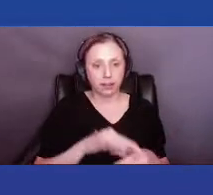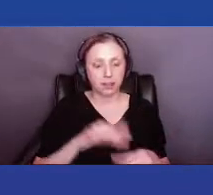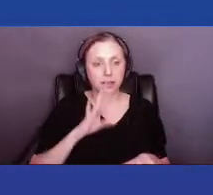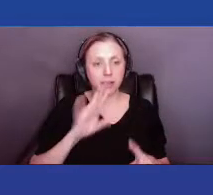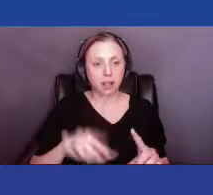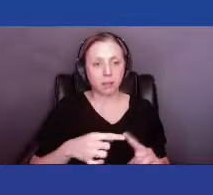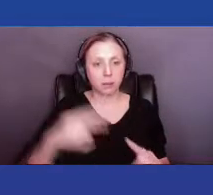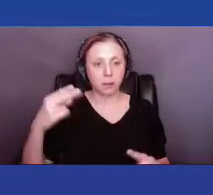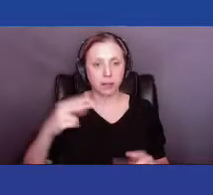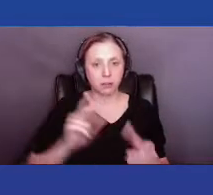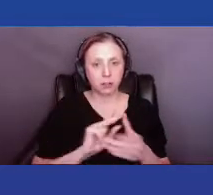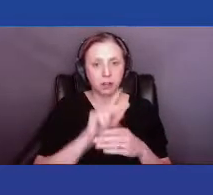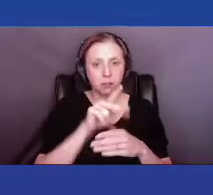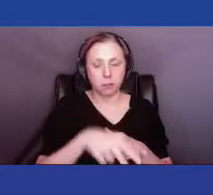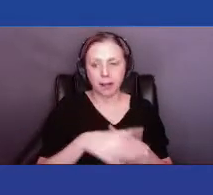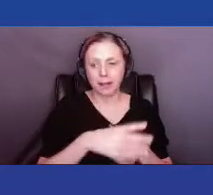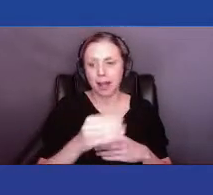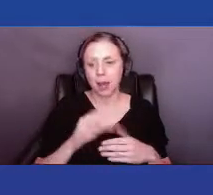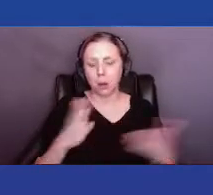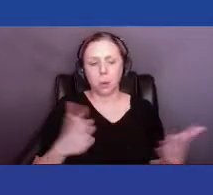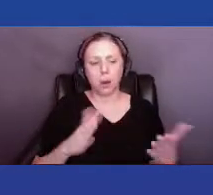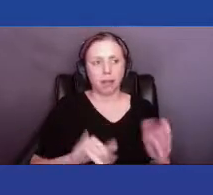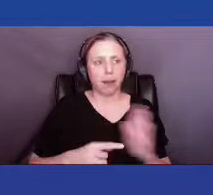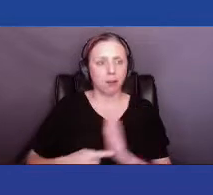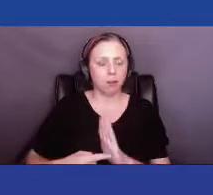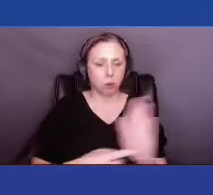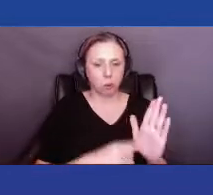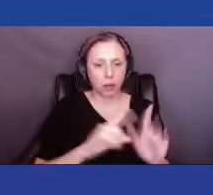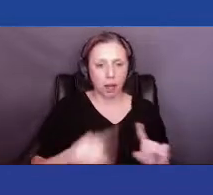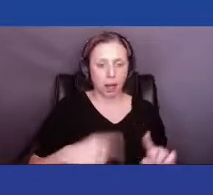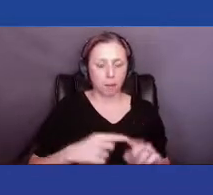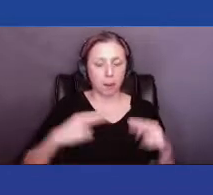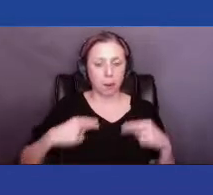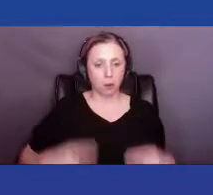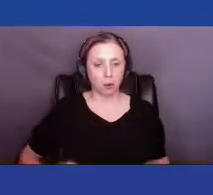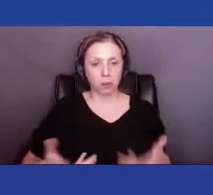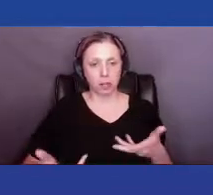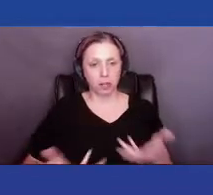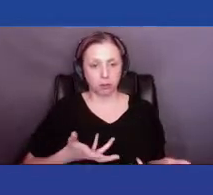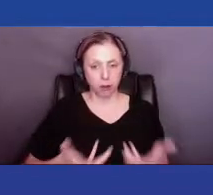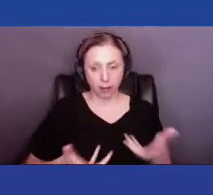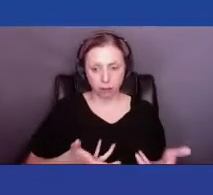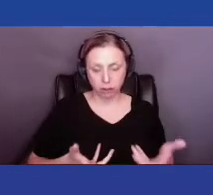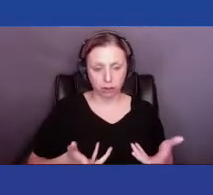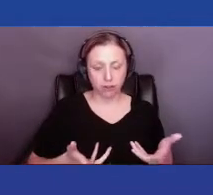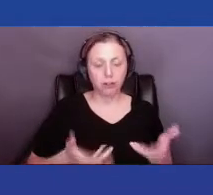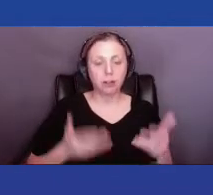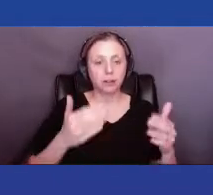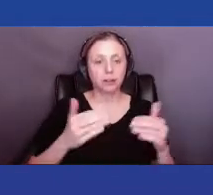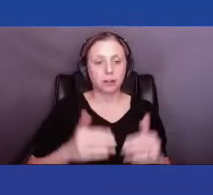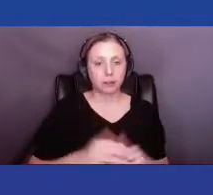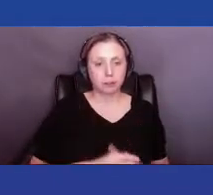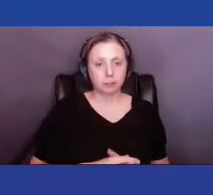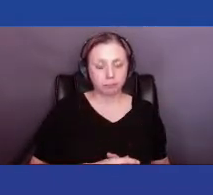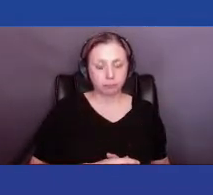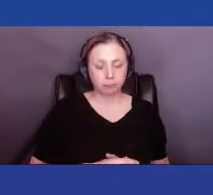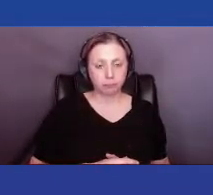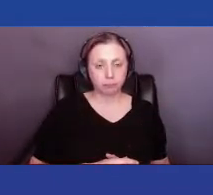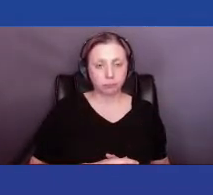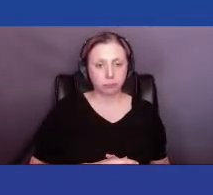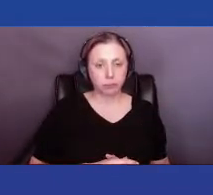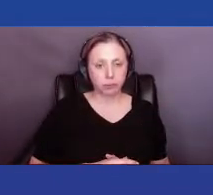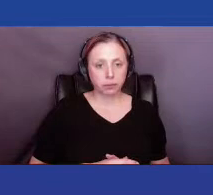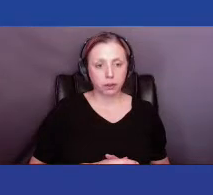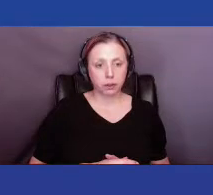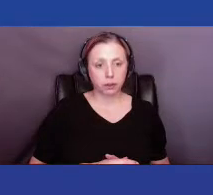these plants and what that reveals about human interactions. And let's go to the next slide. This is